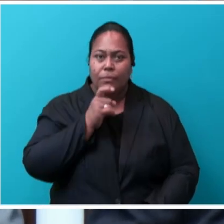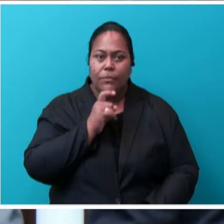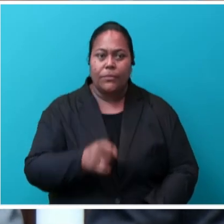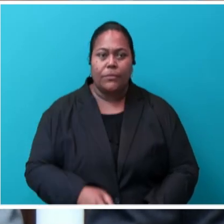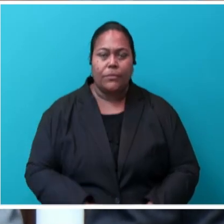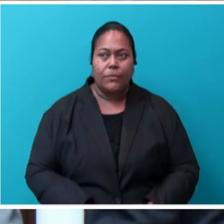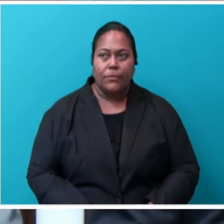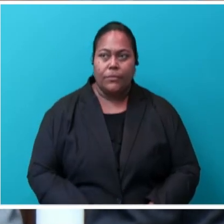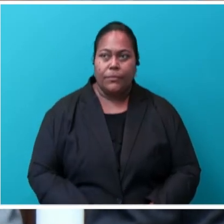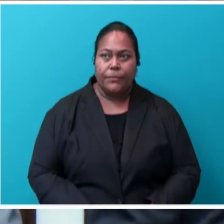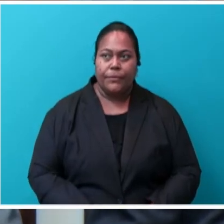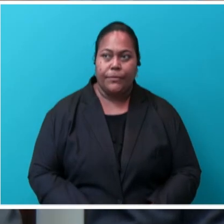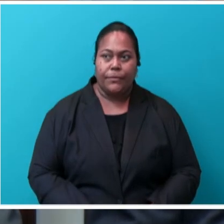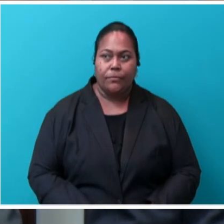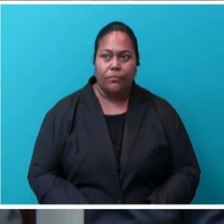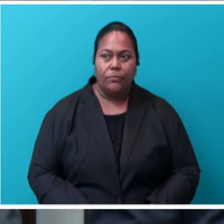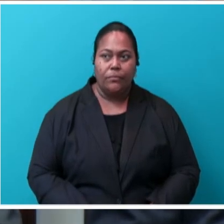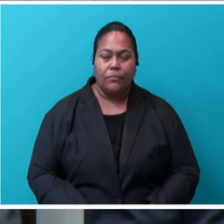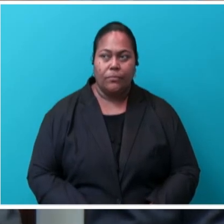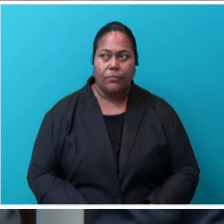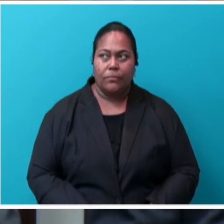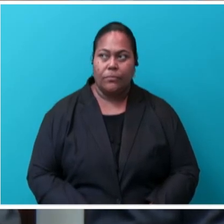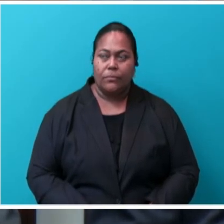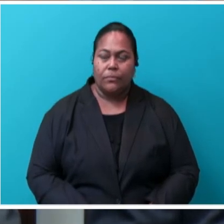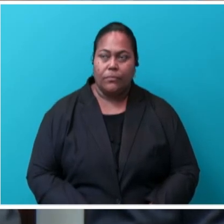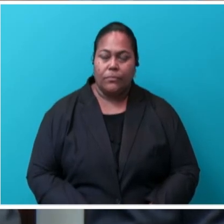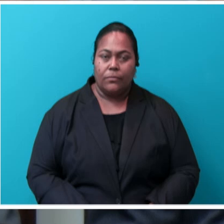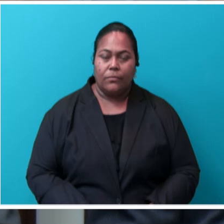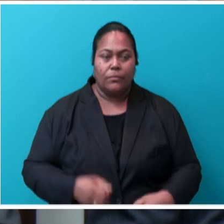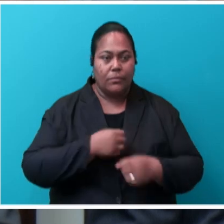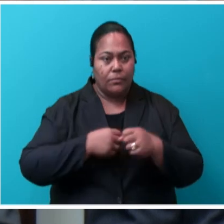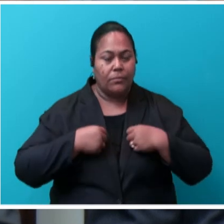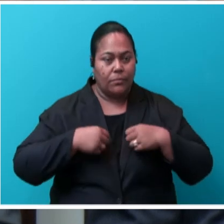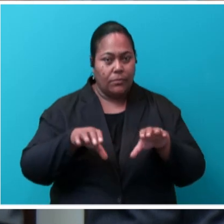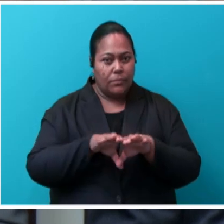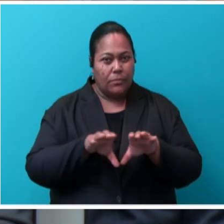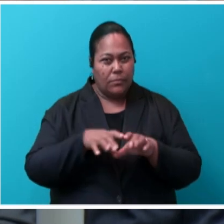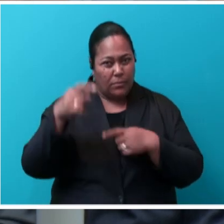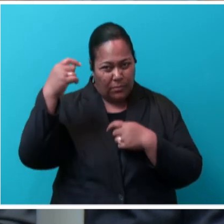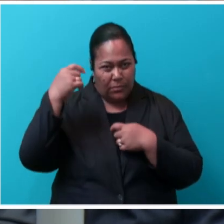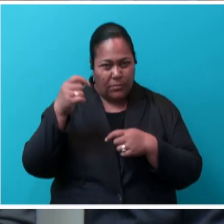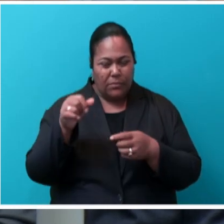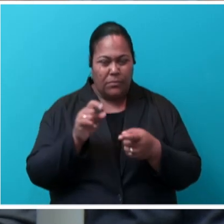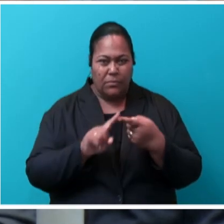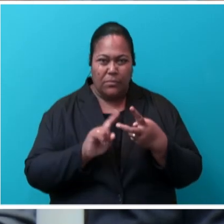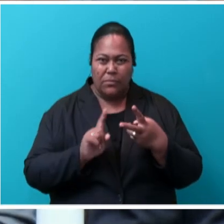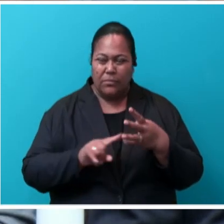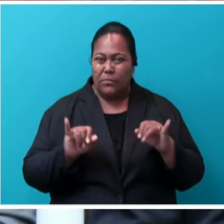Mr. Speaker, so some of the common audit queries that were raised by the Office